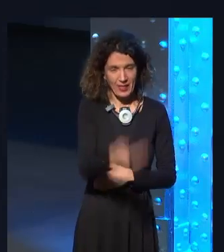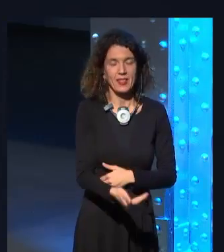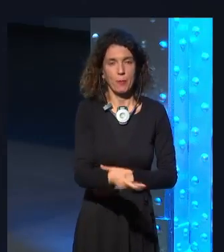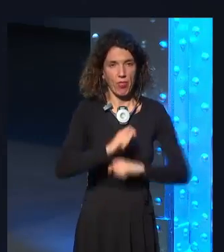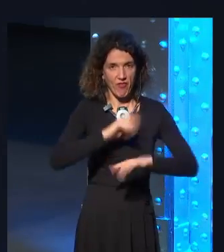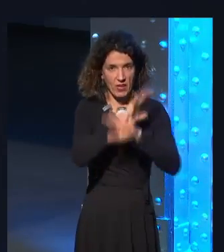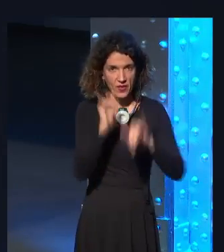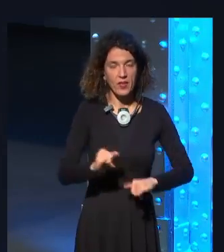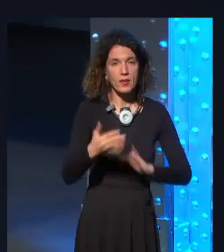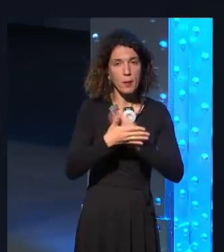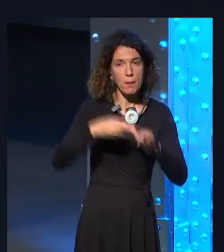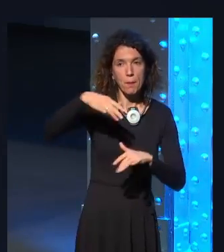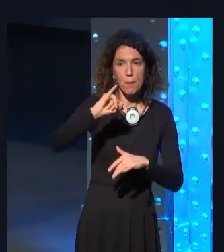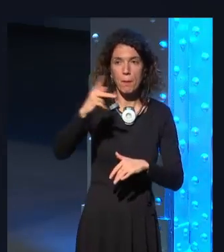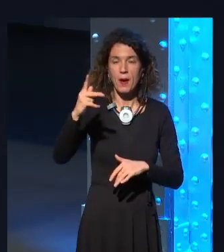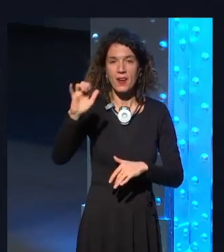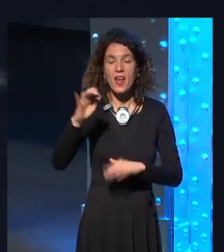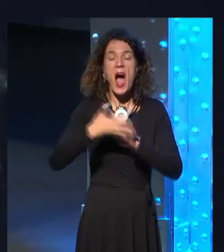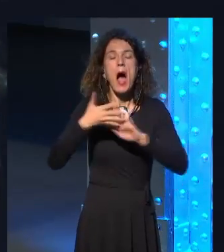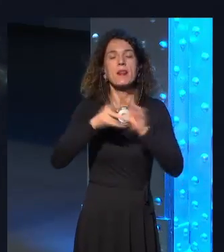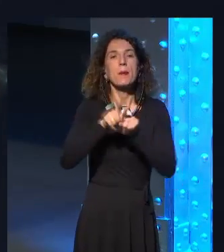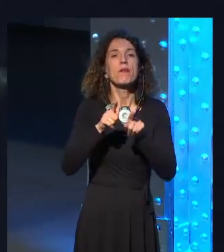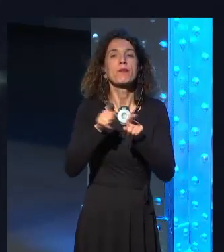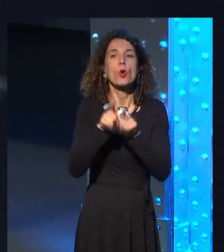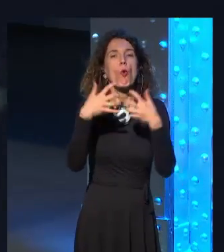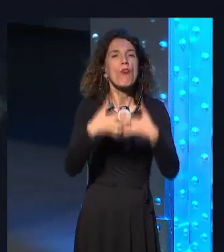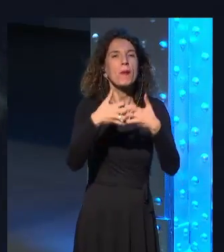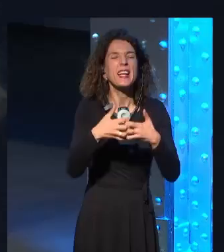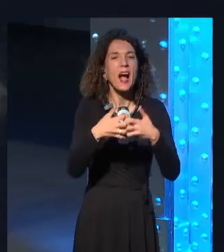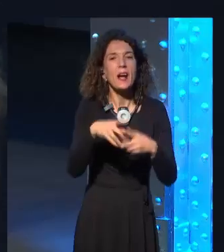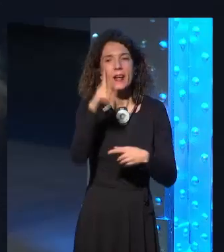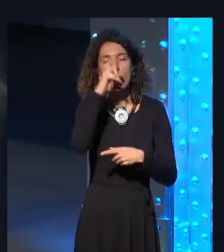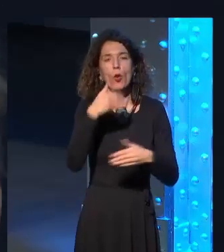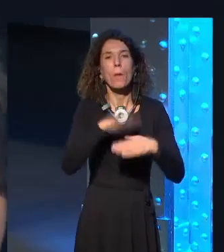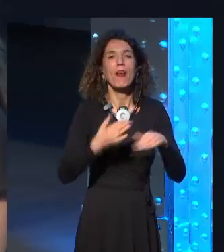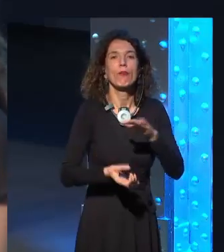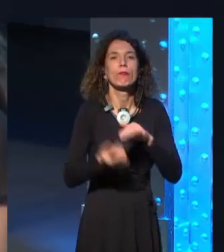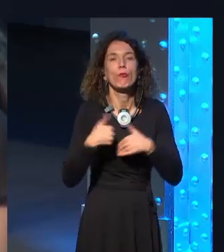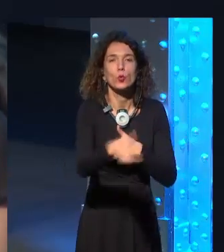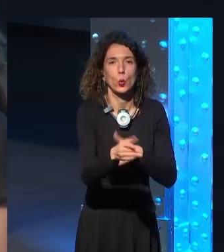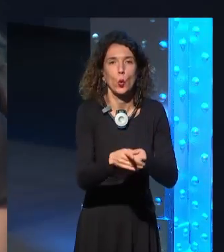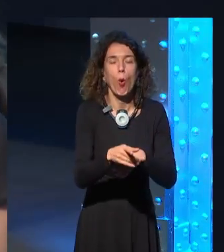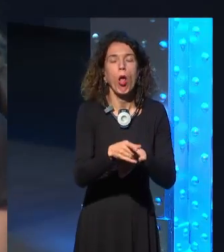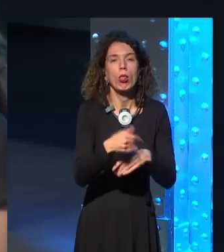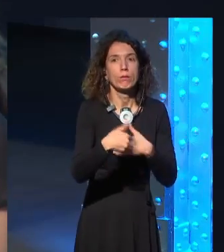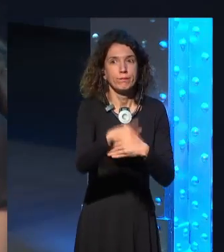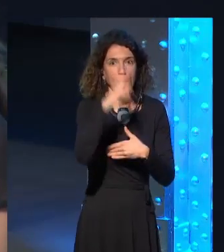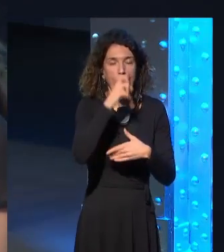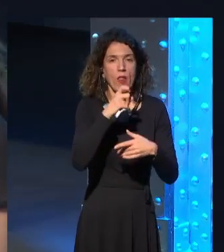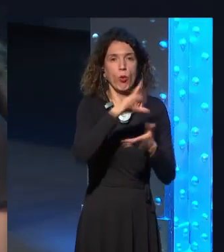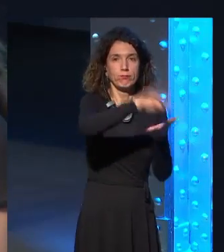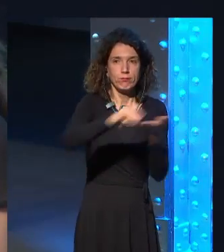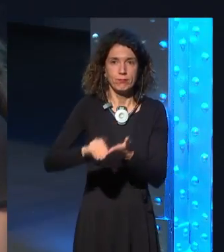important memories are. And Meik even happens about making memories for the future to prepare moments that are moments that can